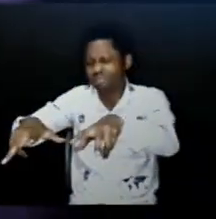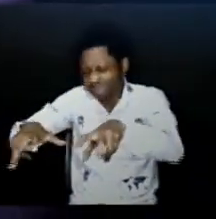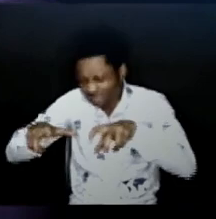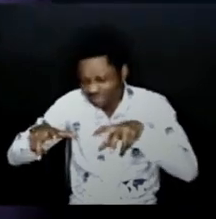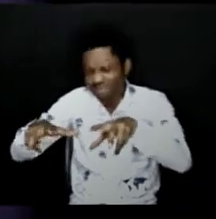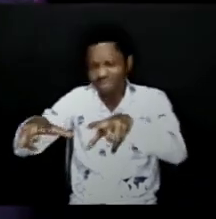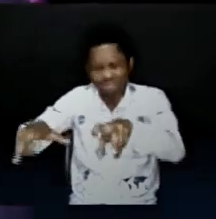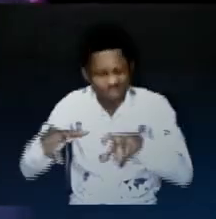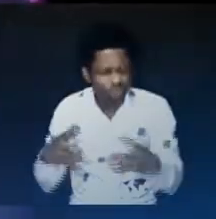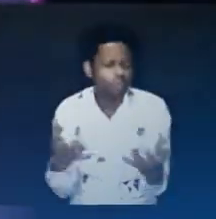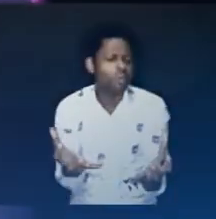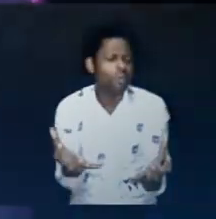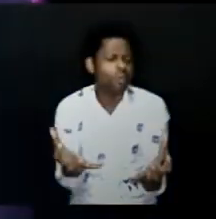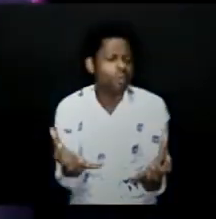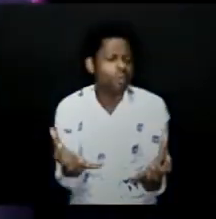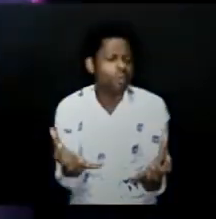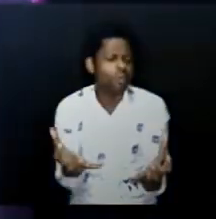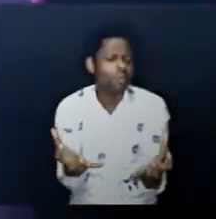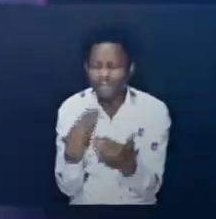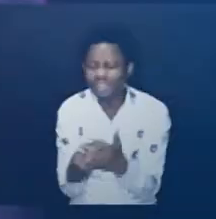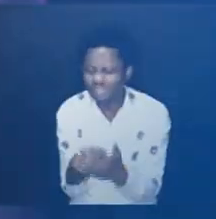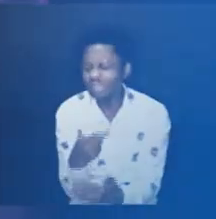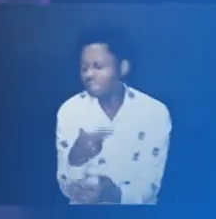excessive desire for money and